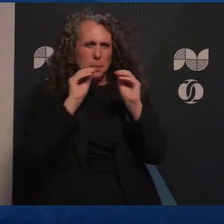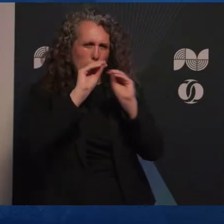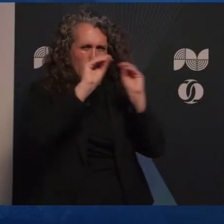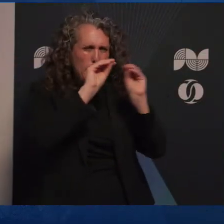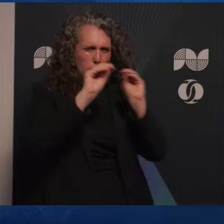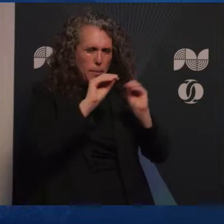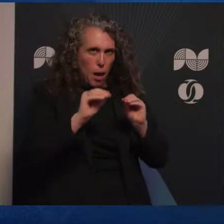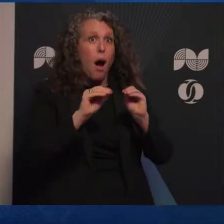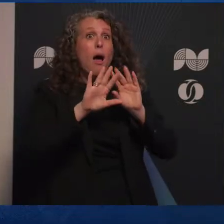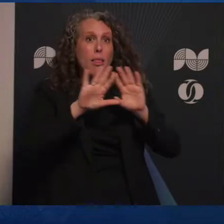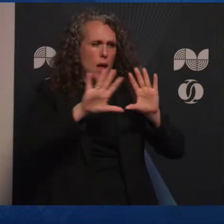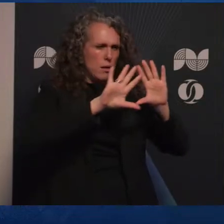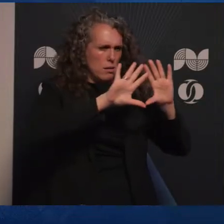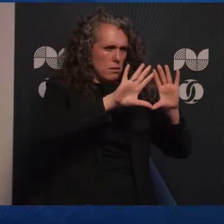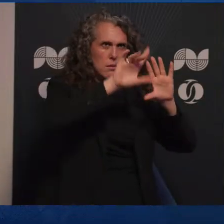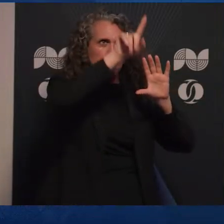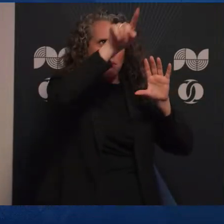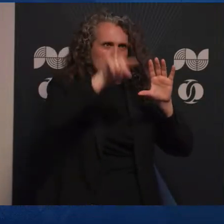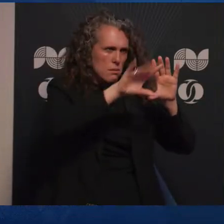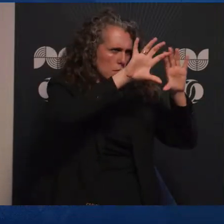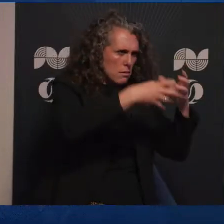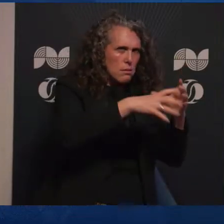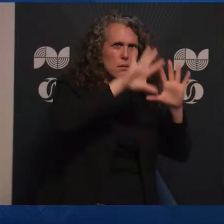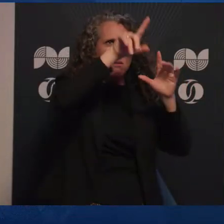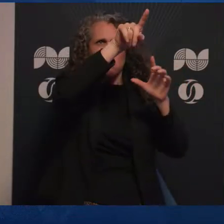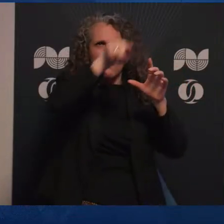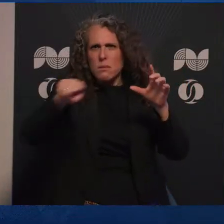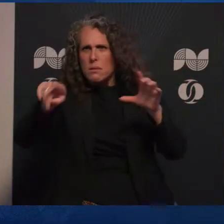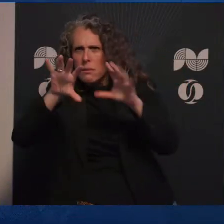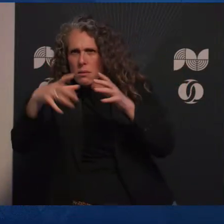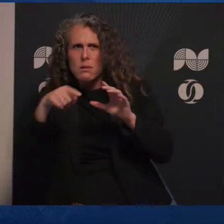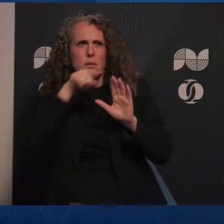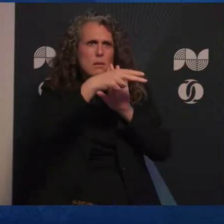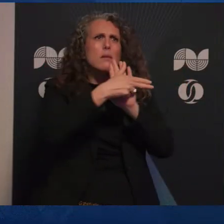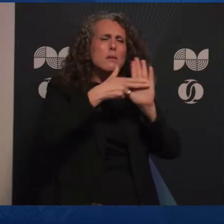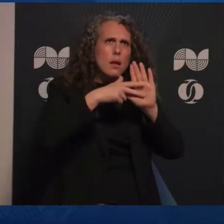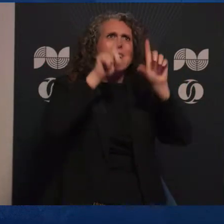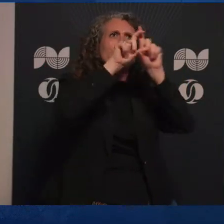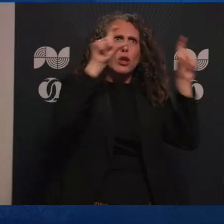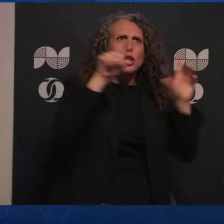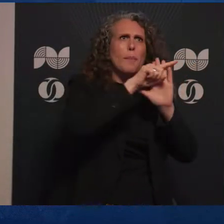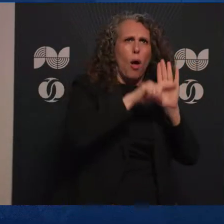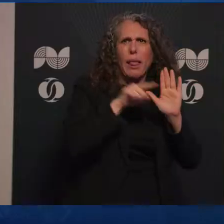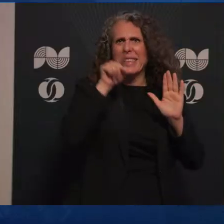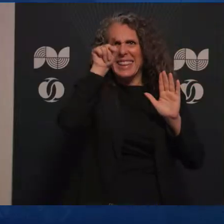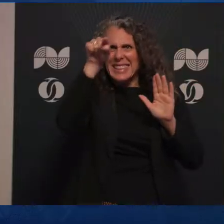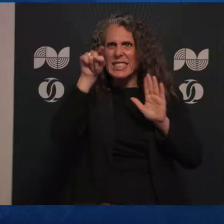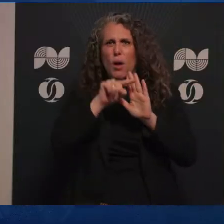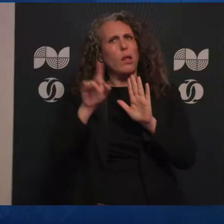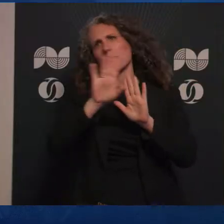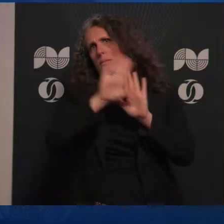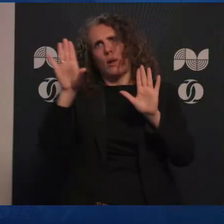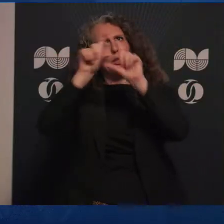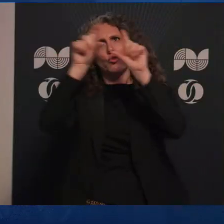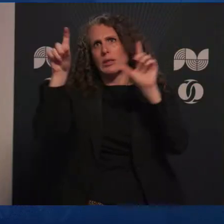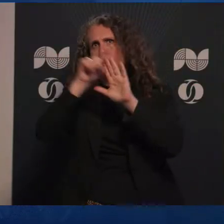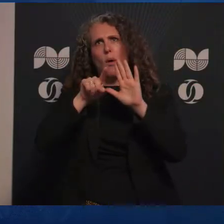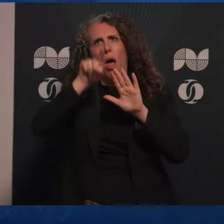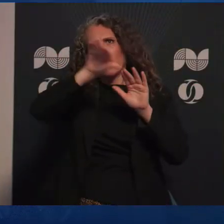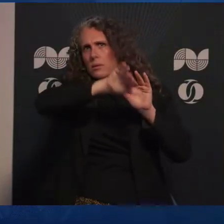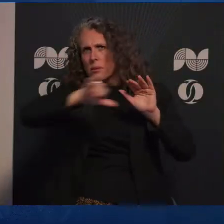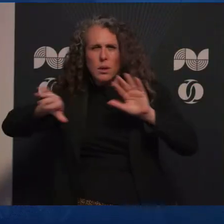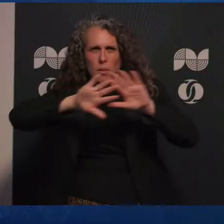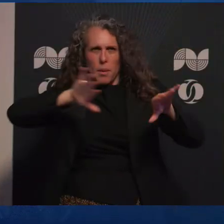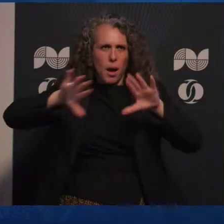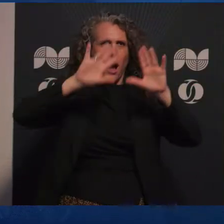classifies each policy announcement as industrial policy or not, and what type of industrial policy it is. So it's not, I